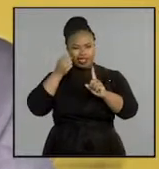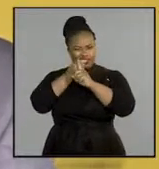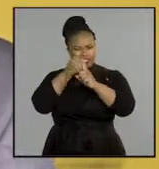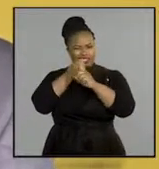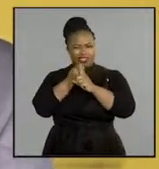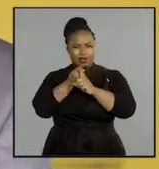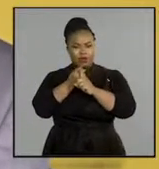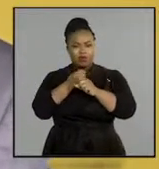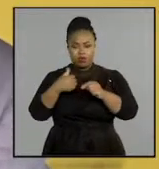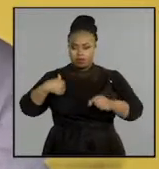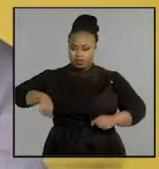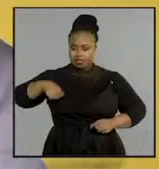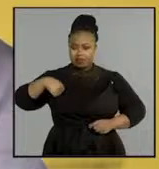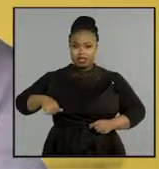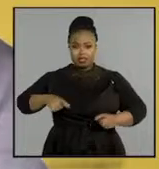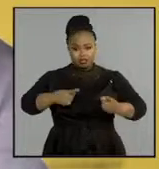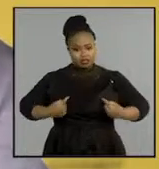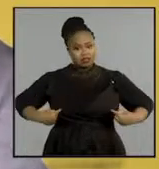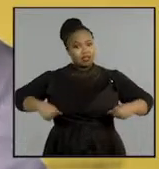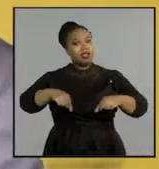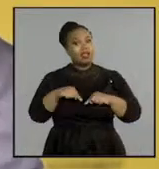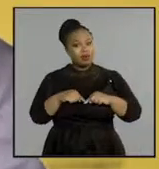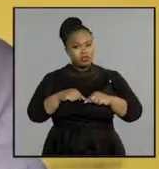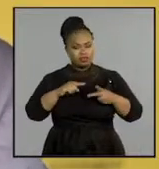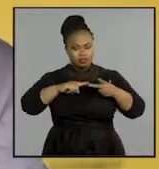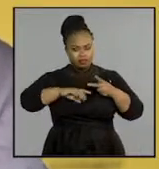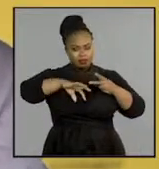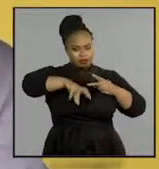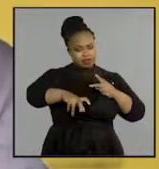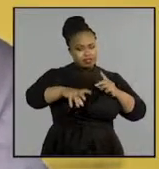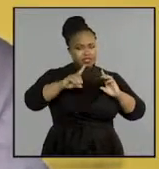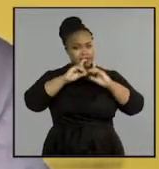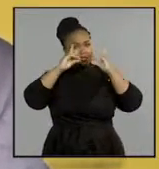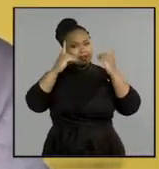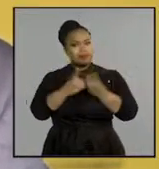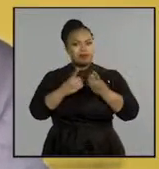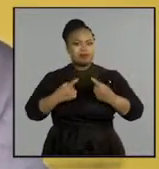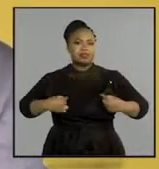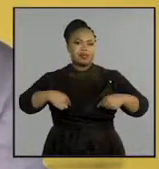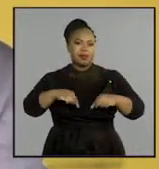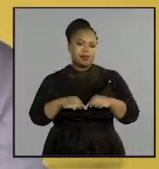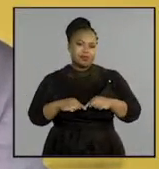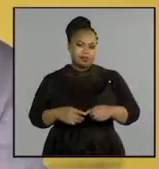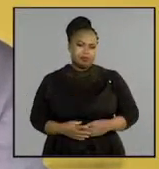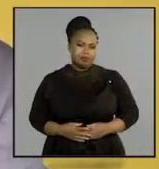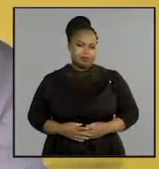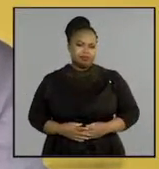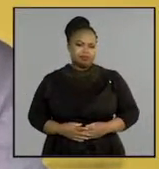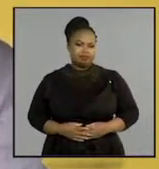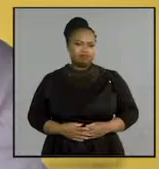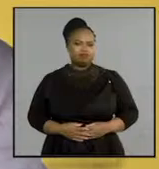our drive from our municipalities and provincial departments.